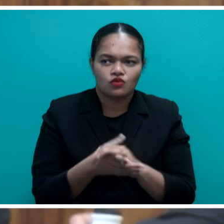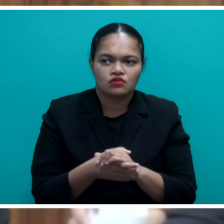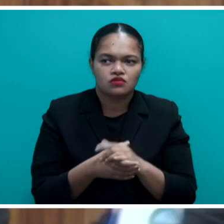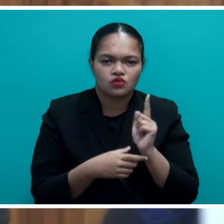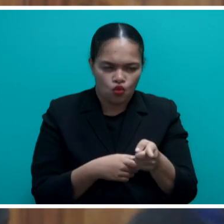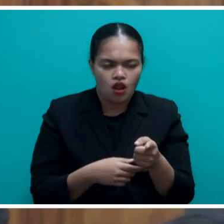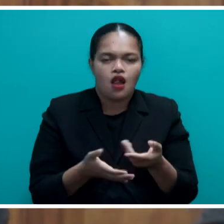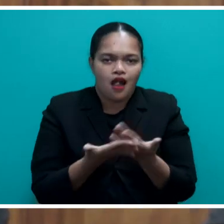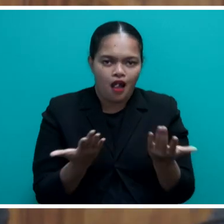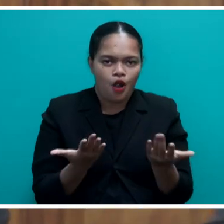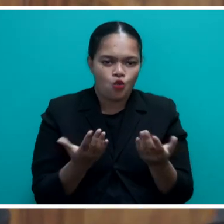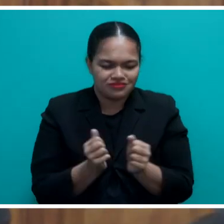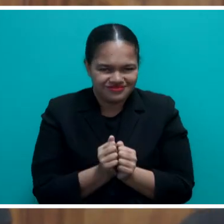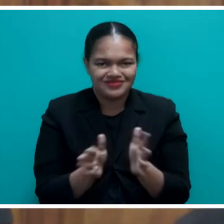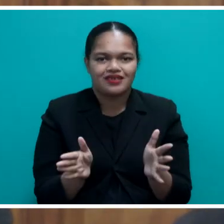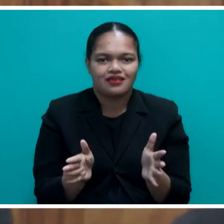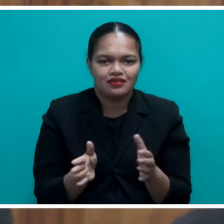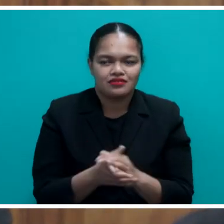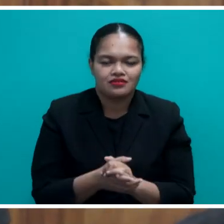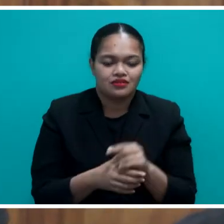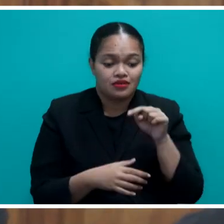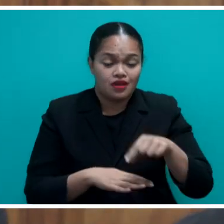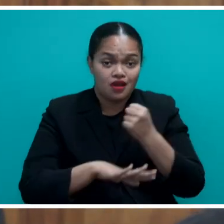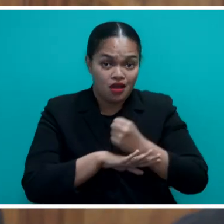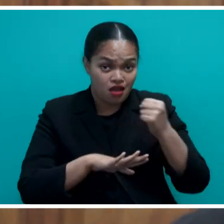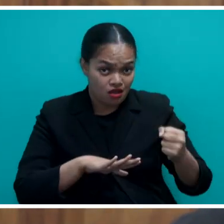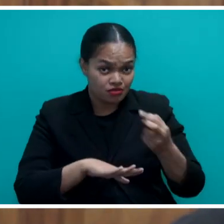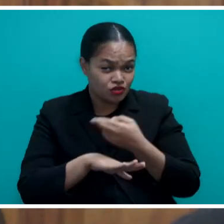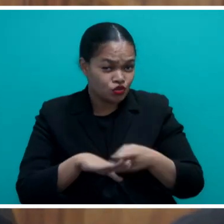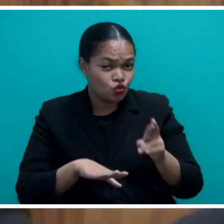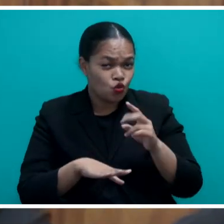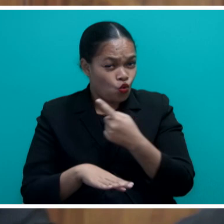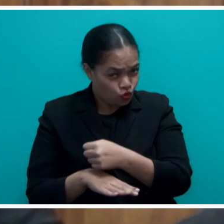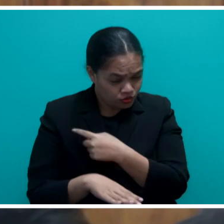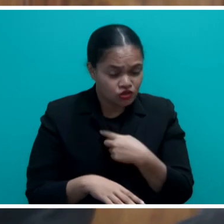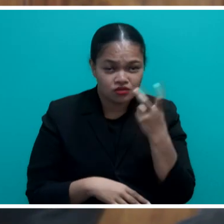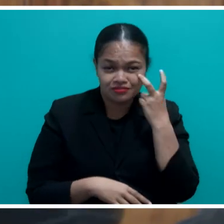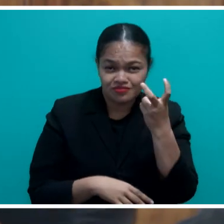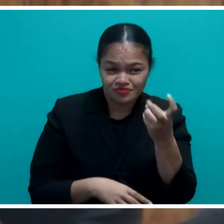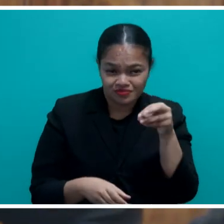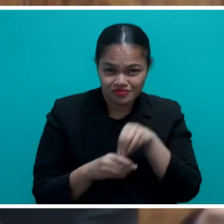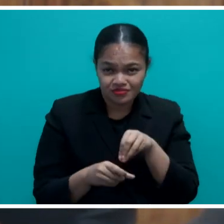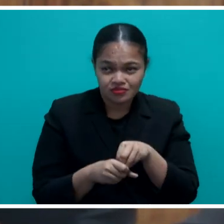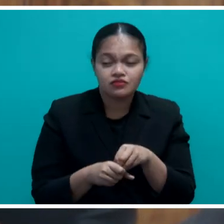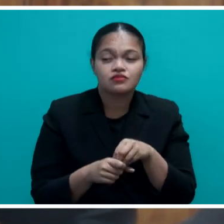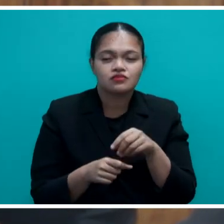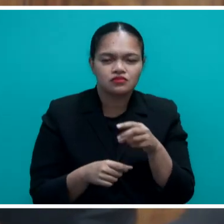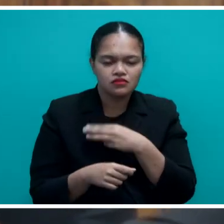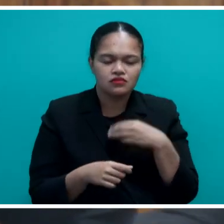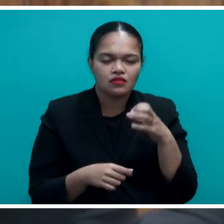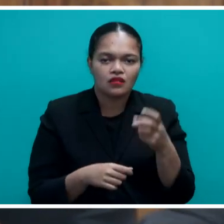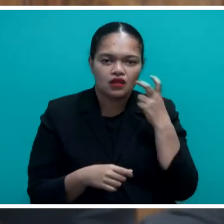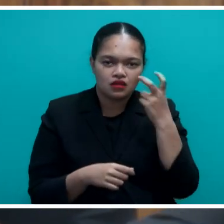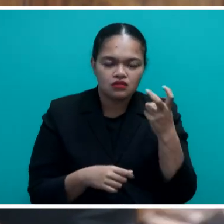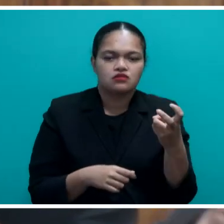was born. With the coalition government's renewed commitment to regionalism, the Ministry of Tourism and Civil Aviation